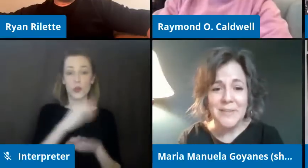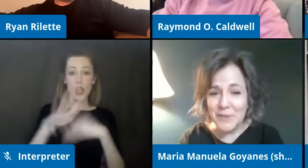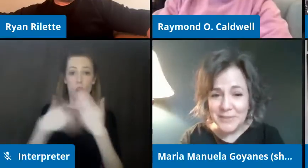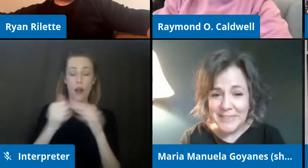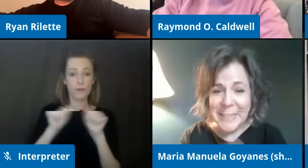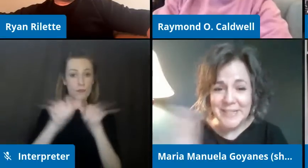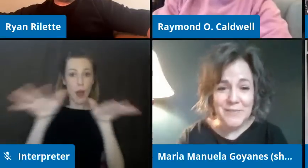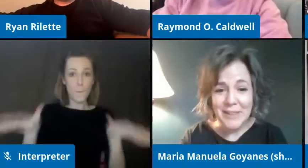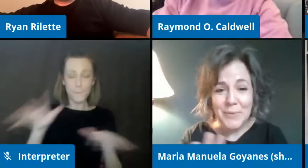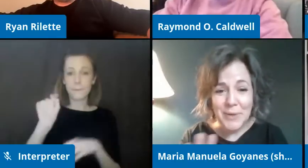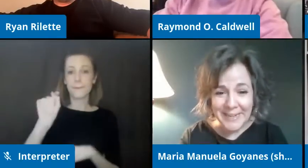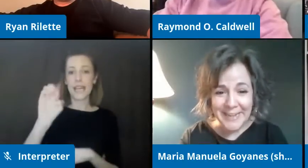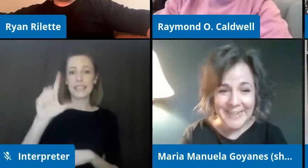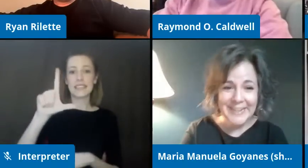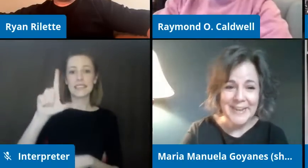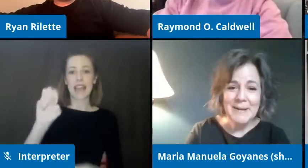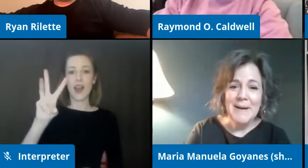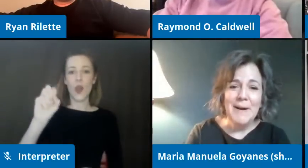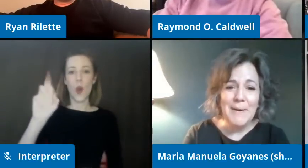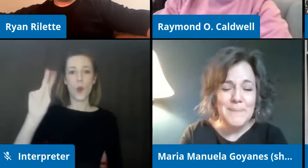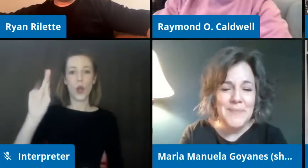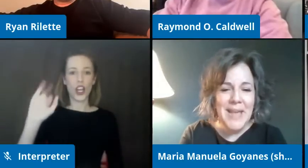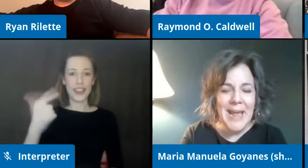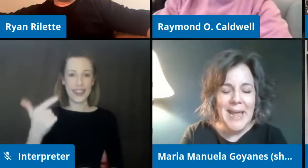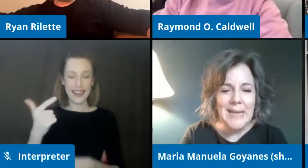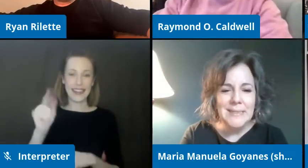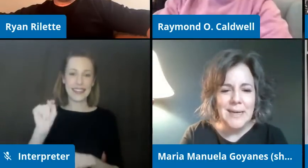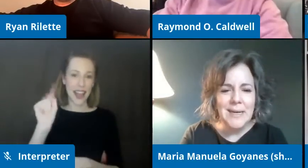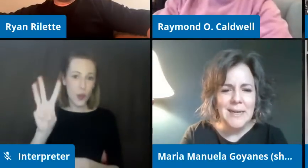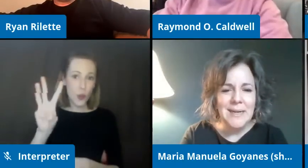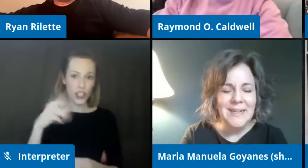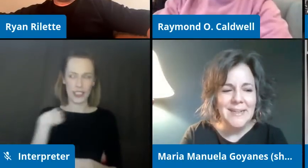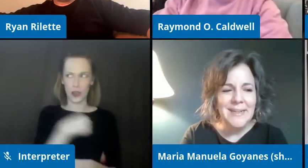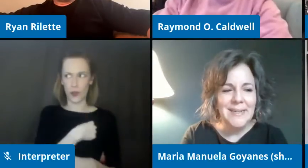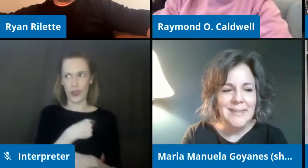about the difficulties of teleworking.